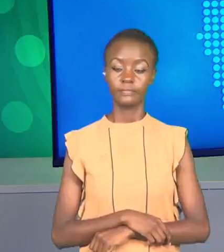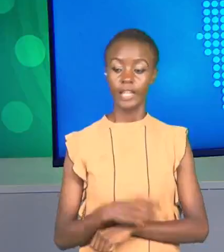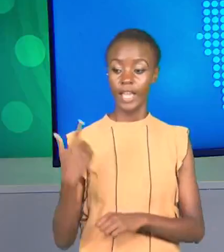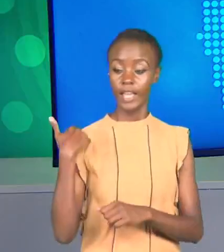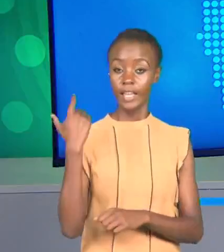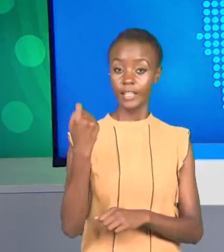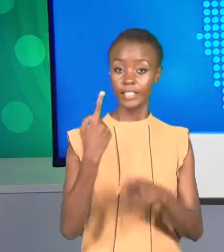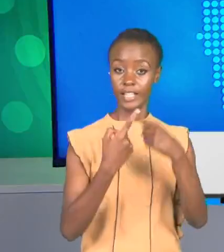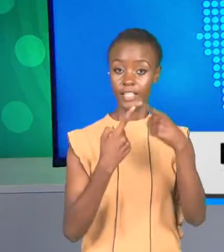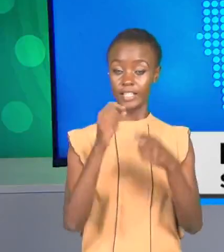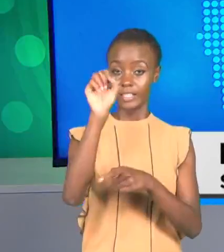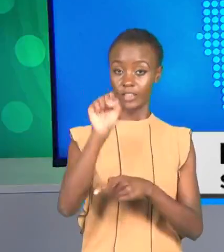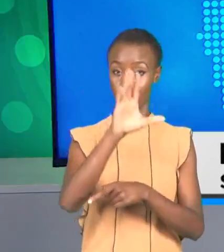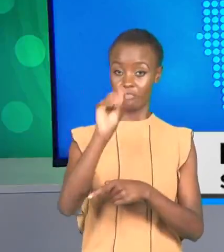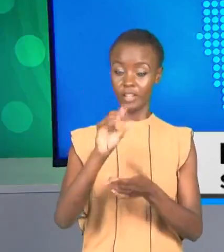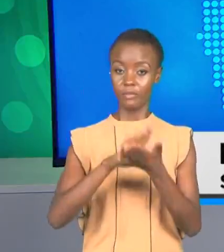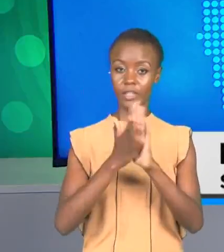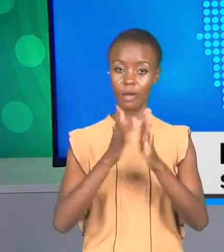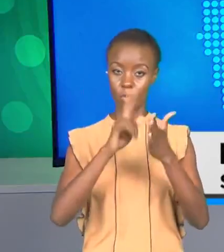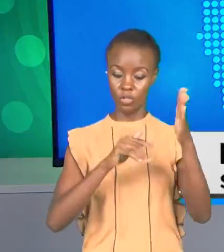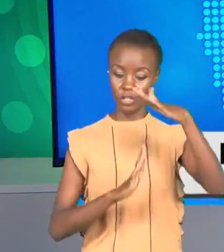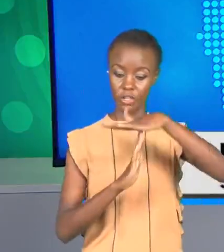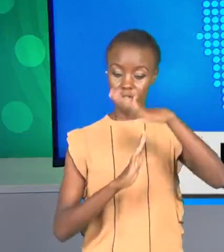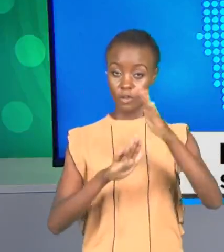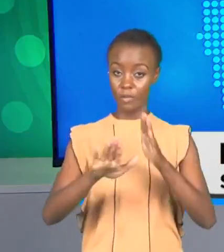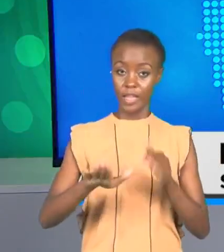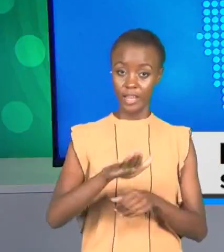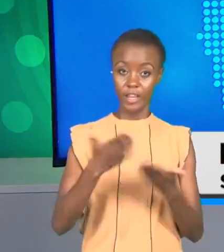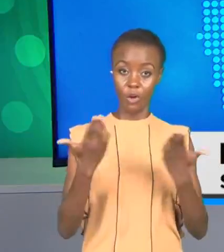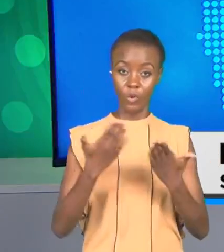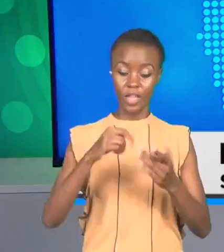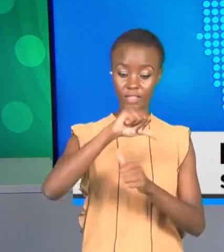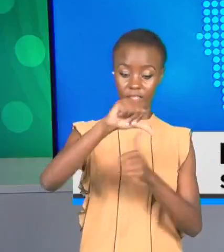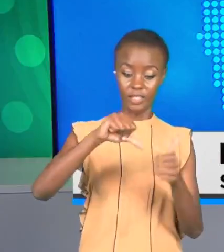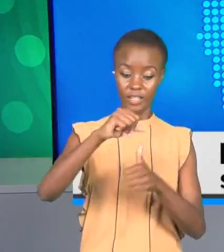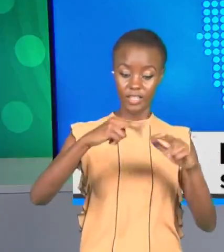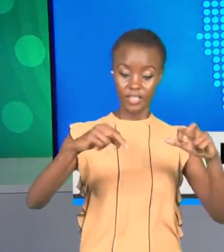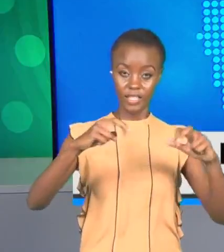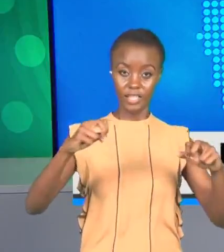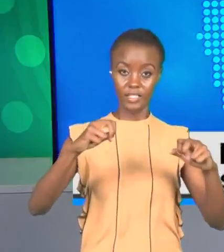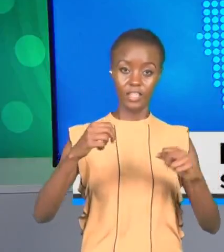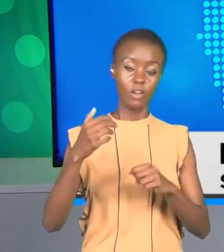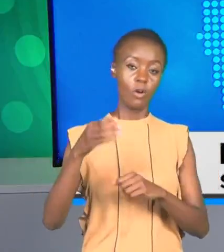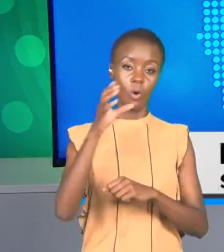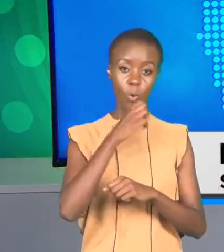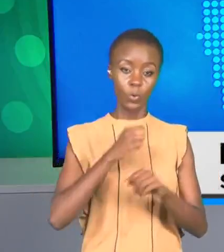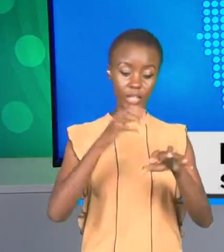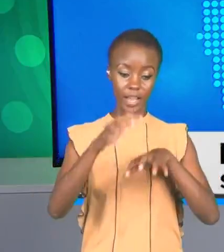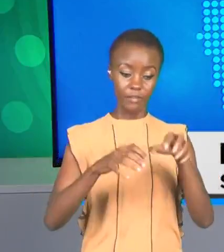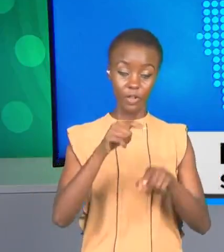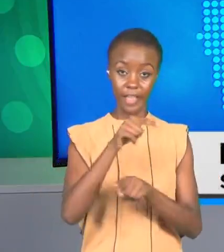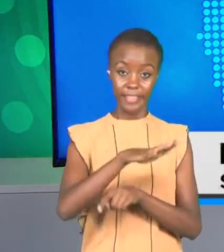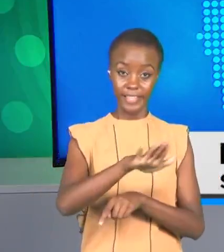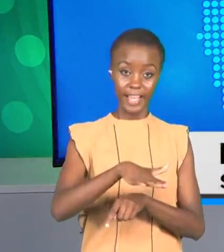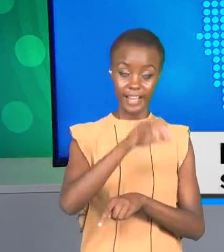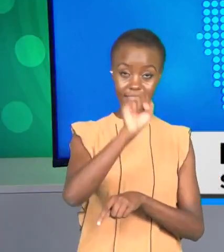years, South Africa has become a top destination for dinosaur hunters. Experts say the southern tip of the African continent is an